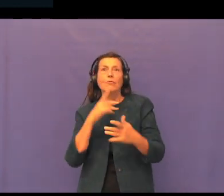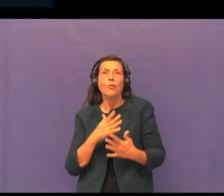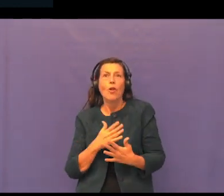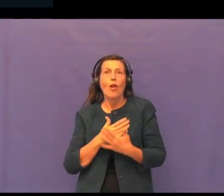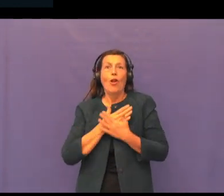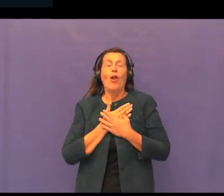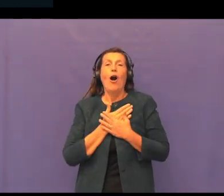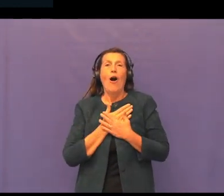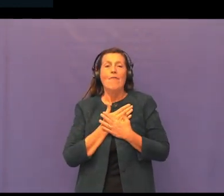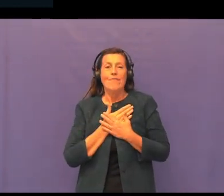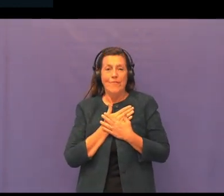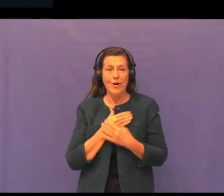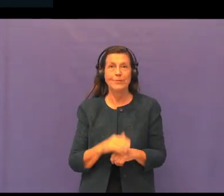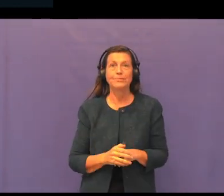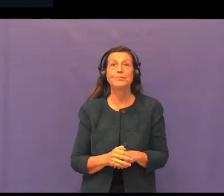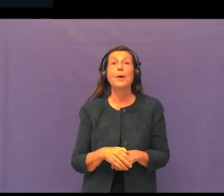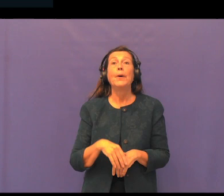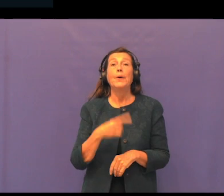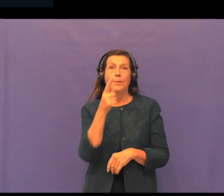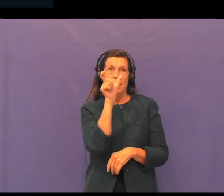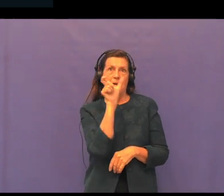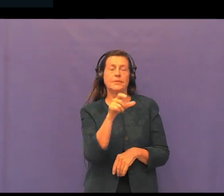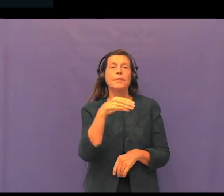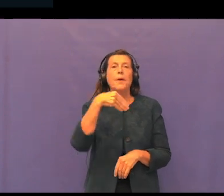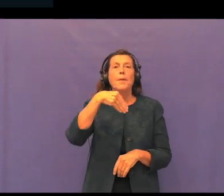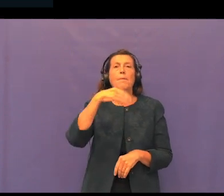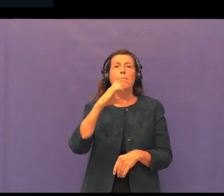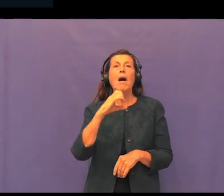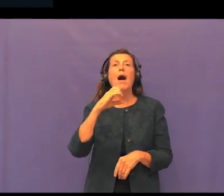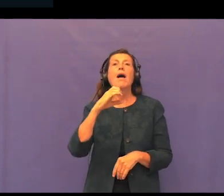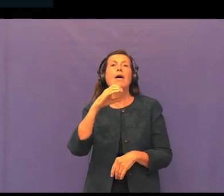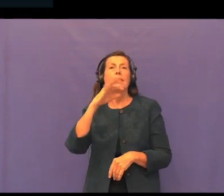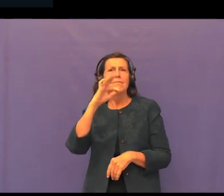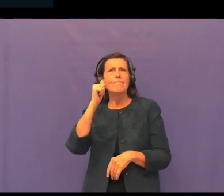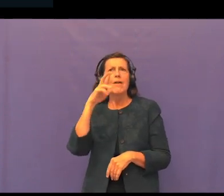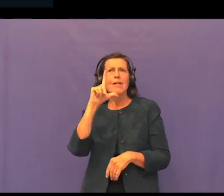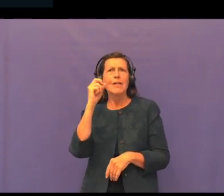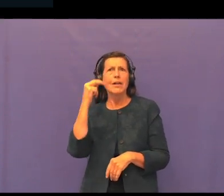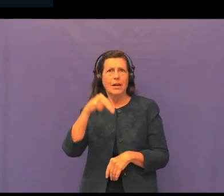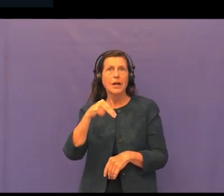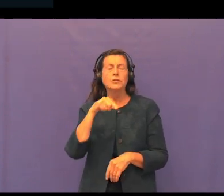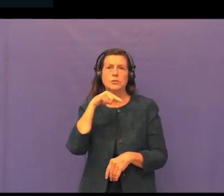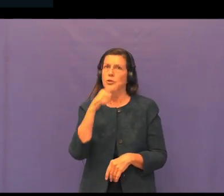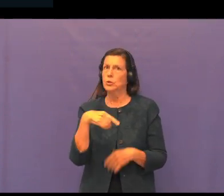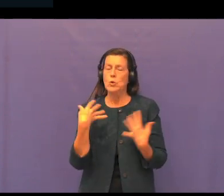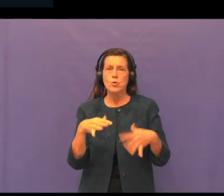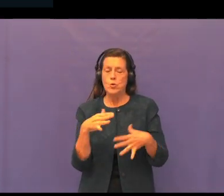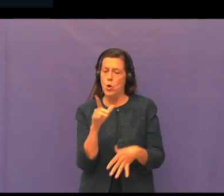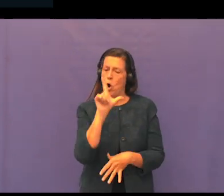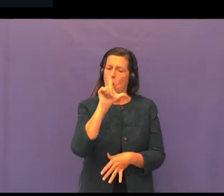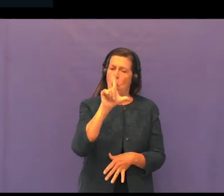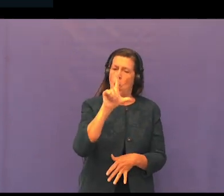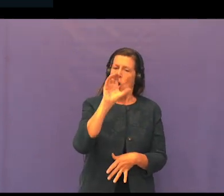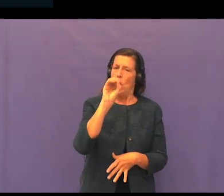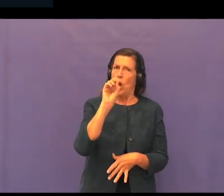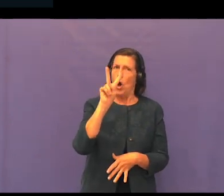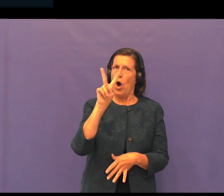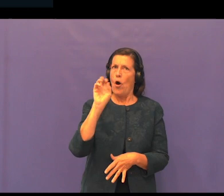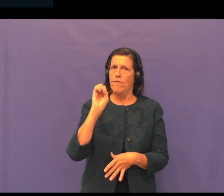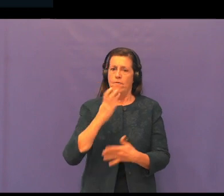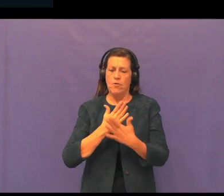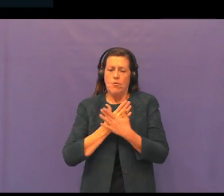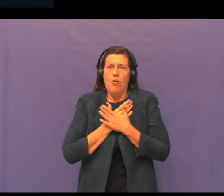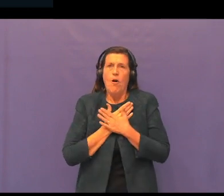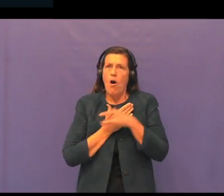the language. Because it can leave all sorts of unhappy outcomes. But I'm going to talk about the happier ones.